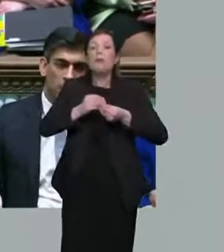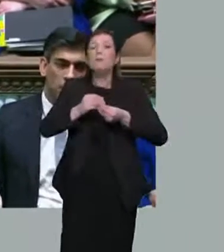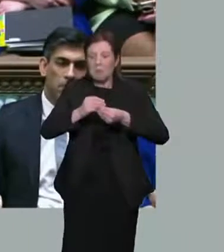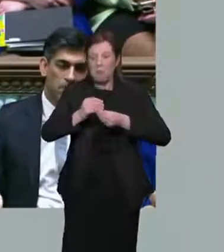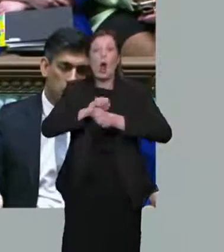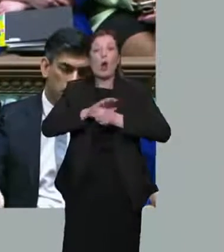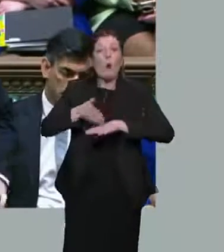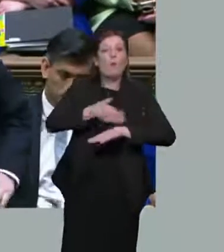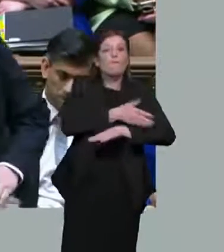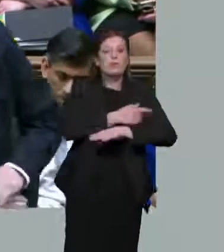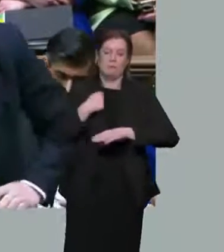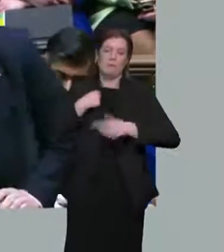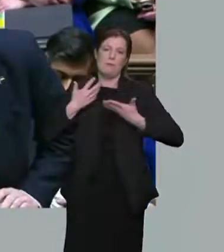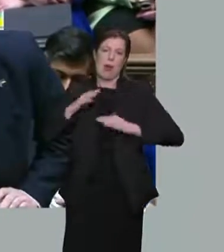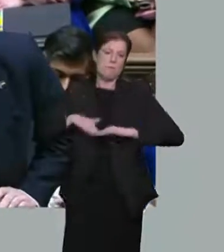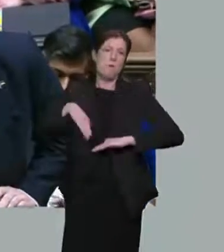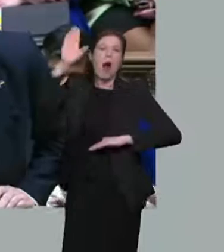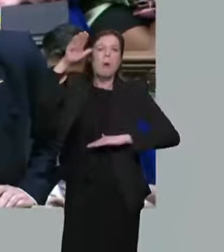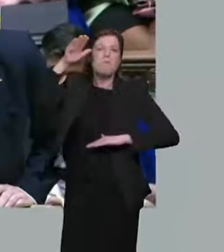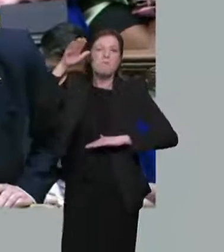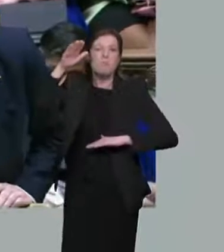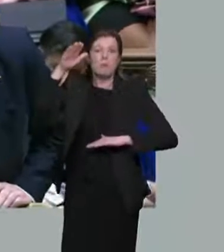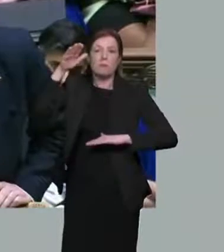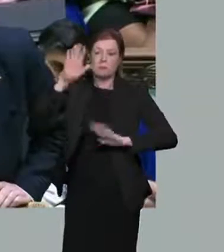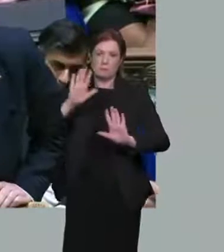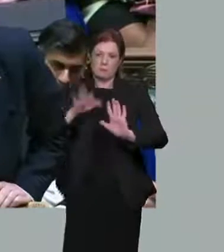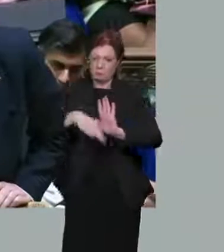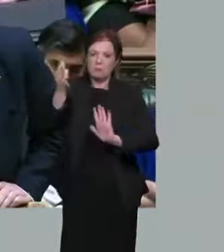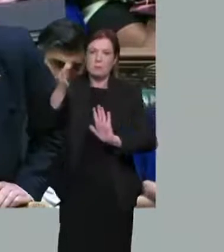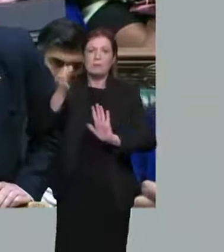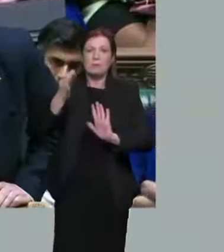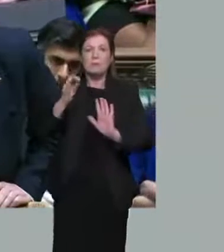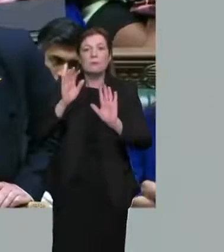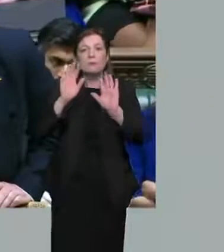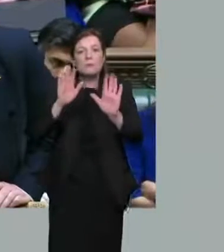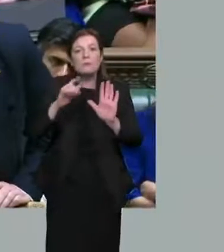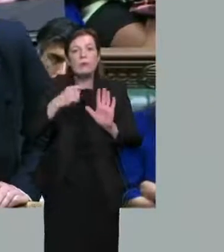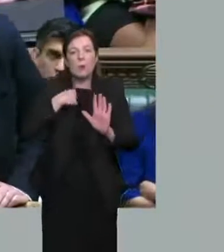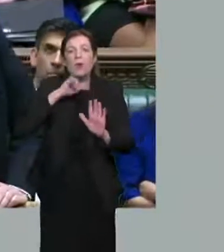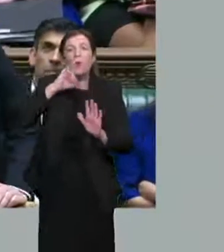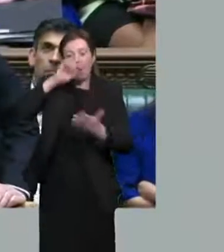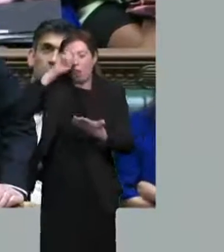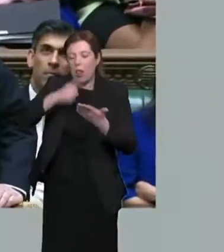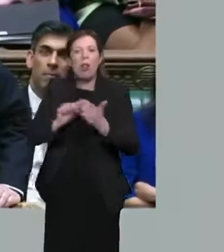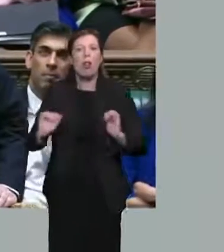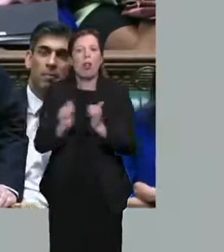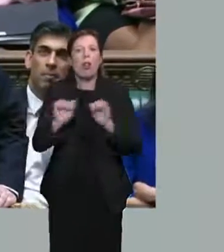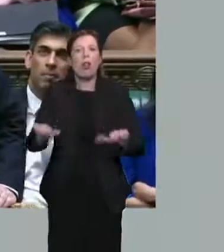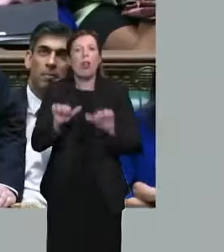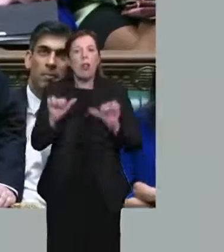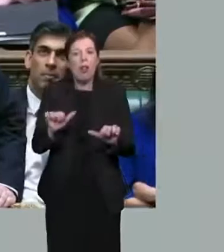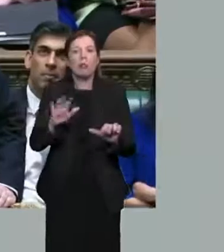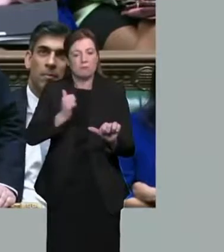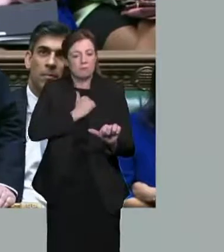the pandemic began. And we will continue to get the big calls right, as we got the big